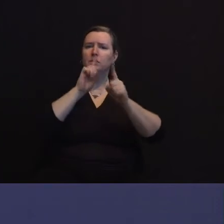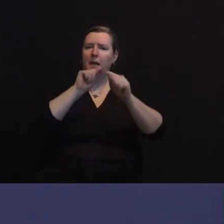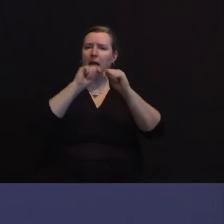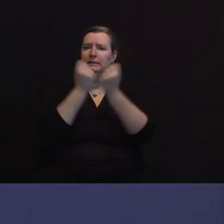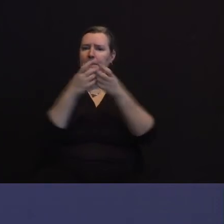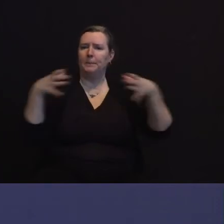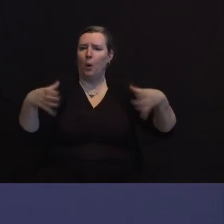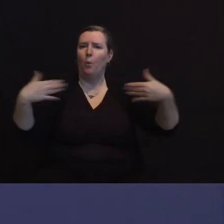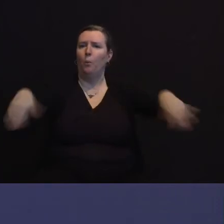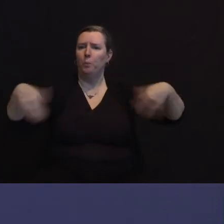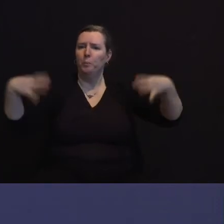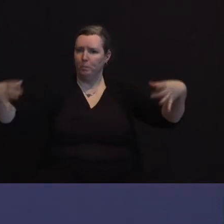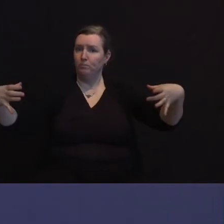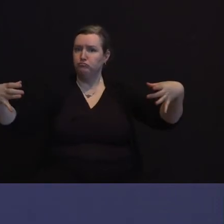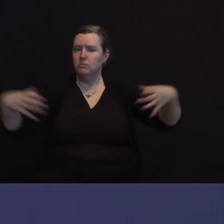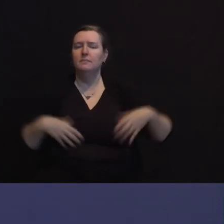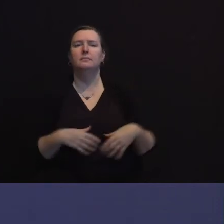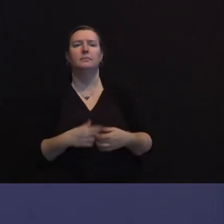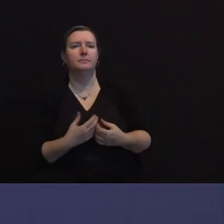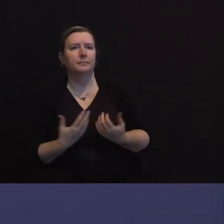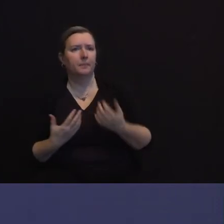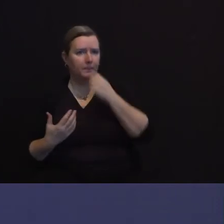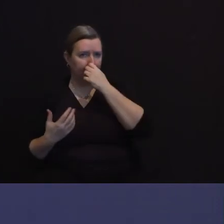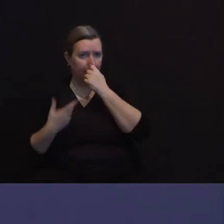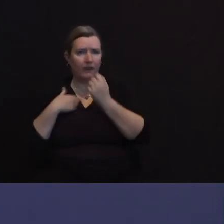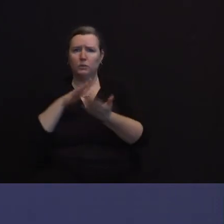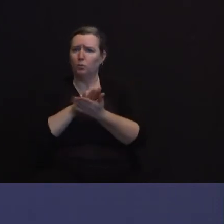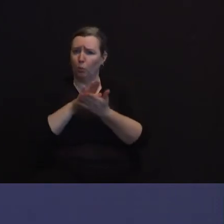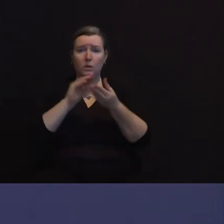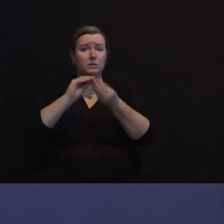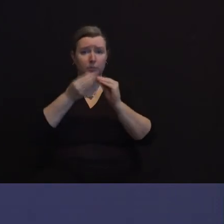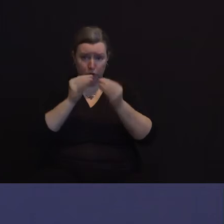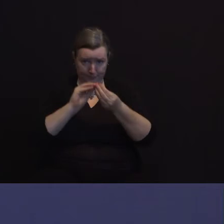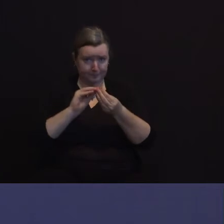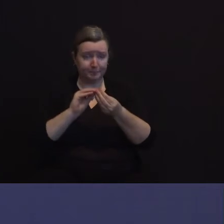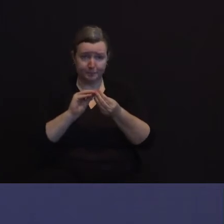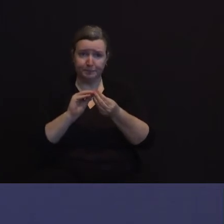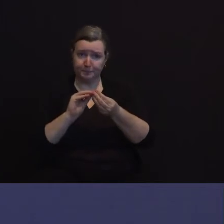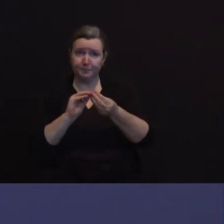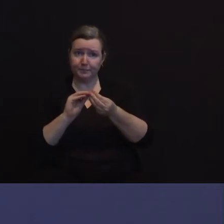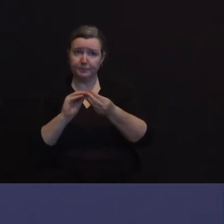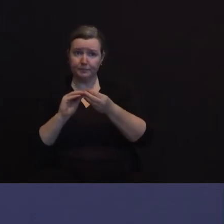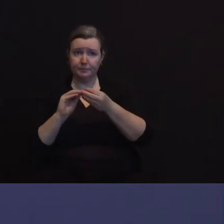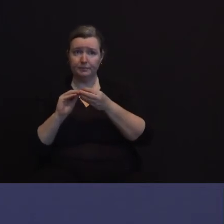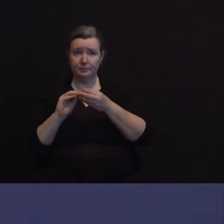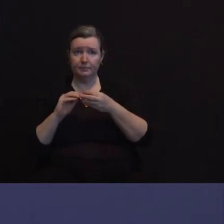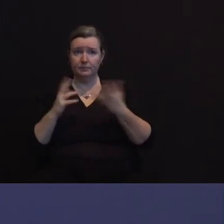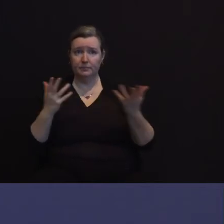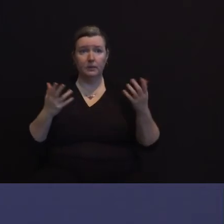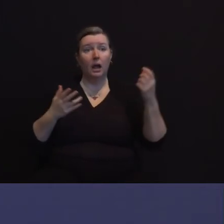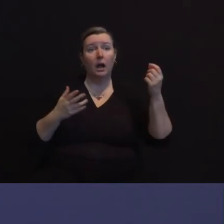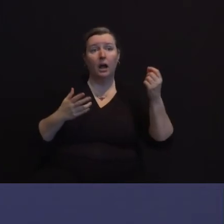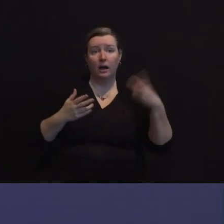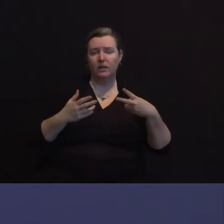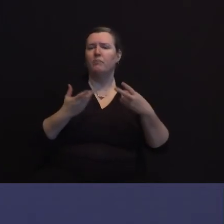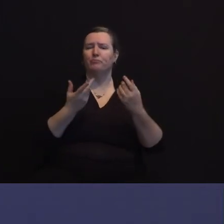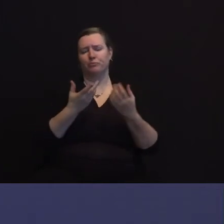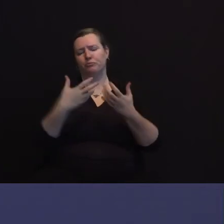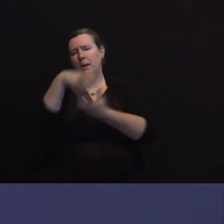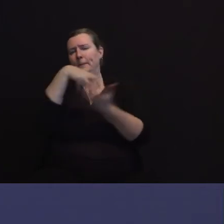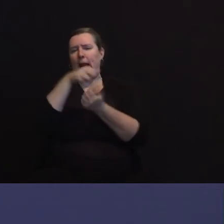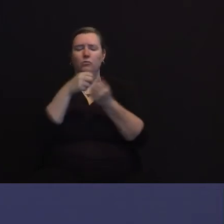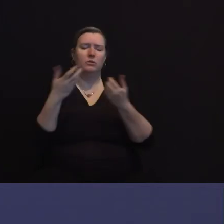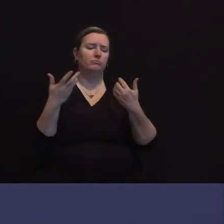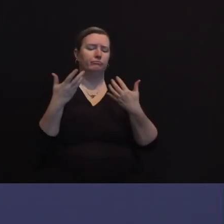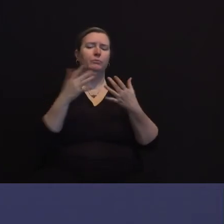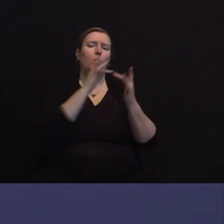and they weren't part of my remarks, but I wanted to just hit the point that the hybrid districts are now up to